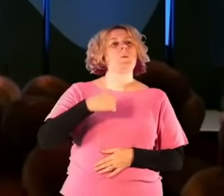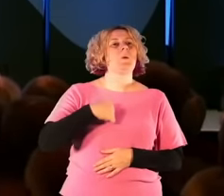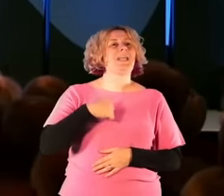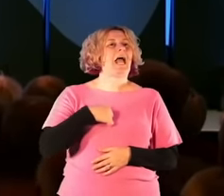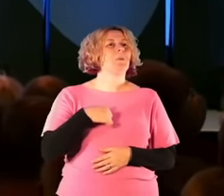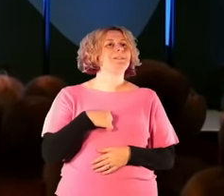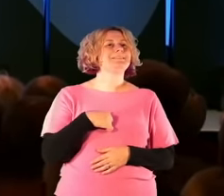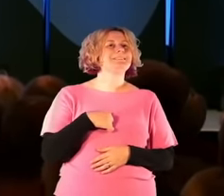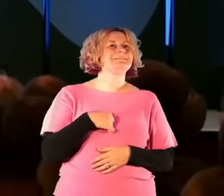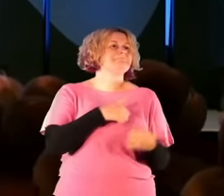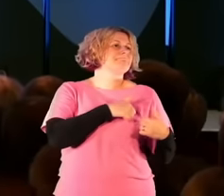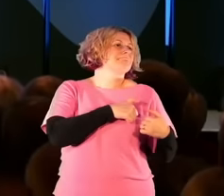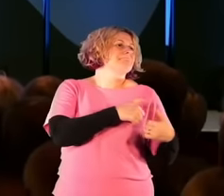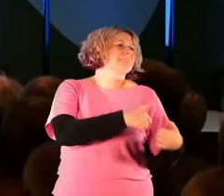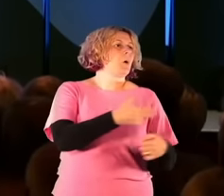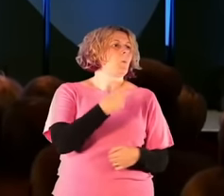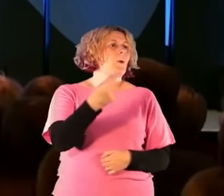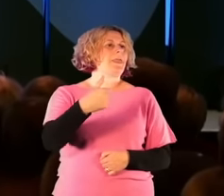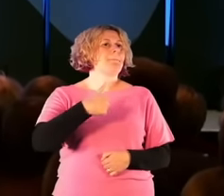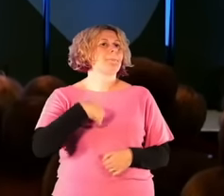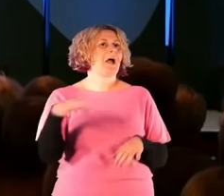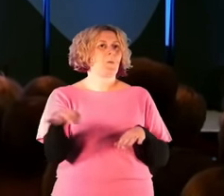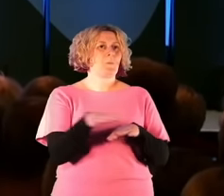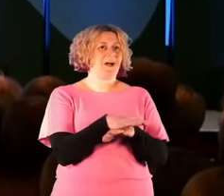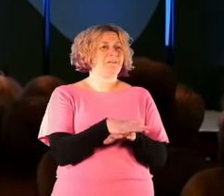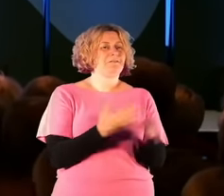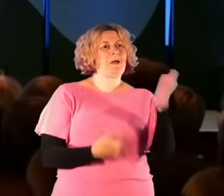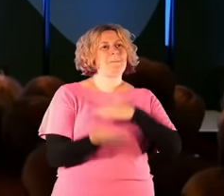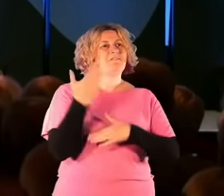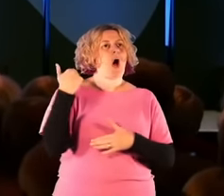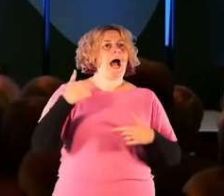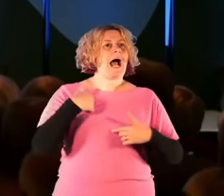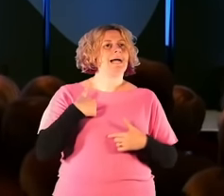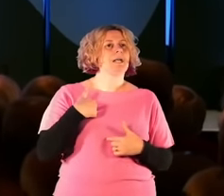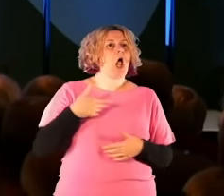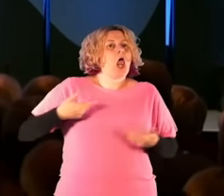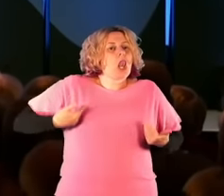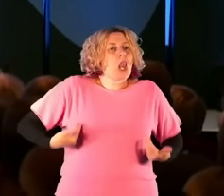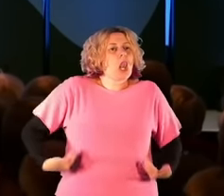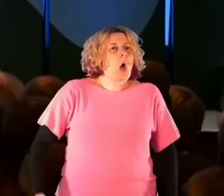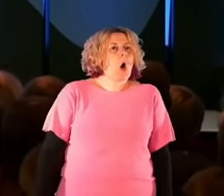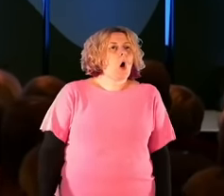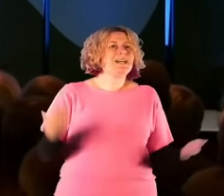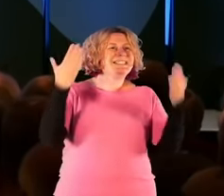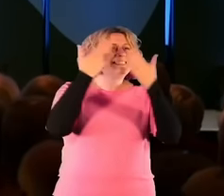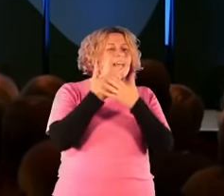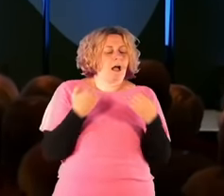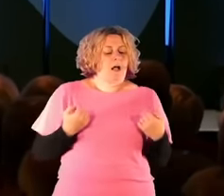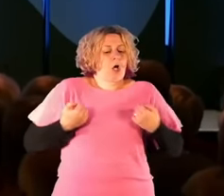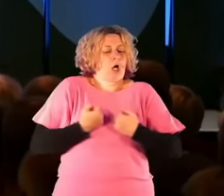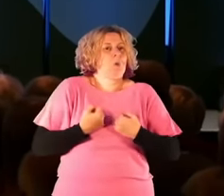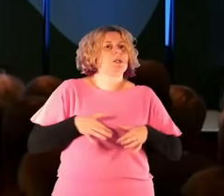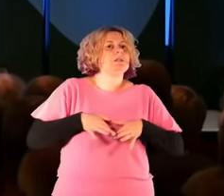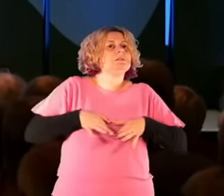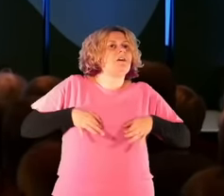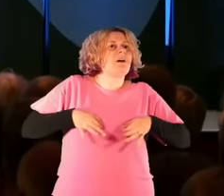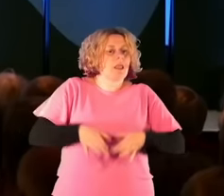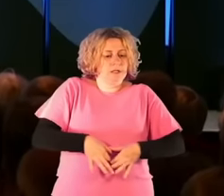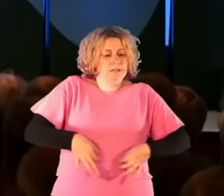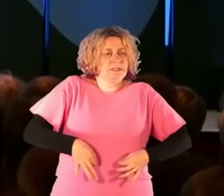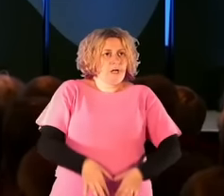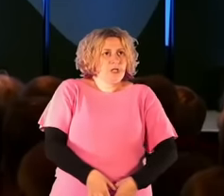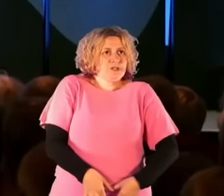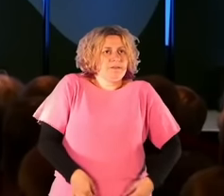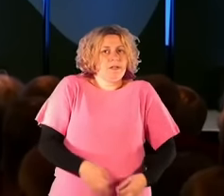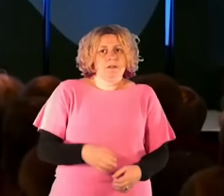coats. And we'd go for a walk, and she would say, you know, it's really cold today. Can I come